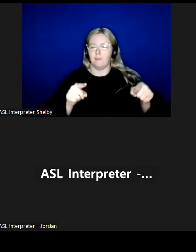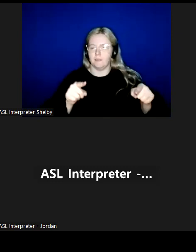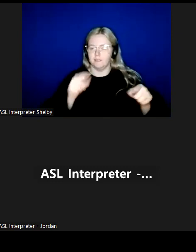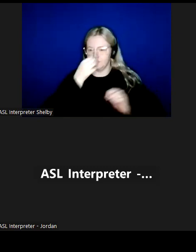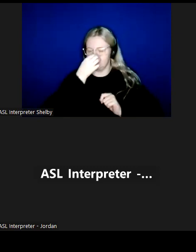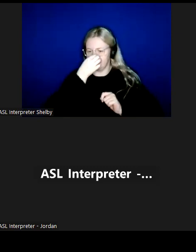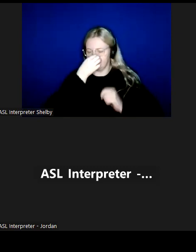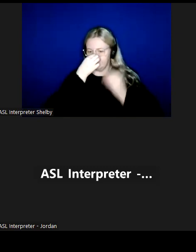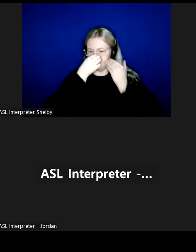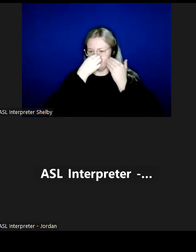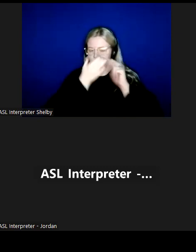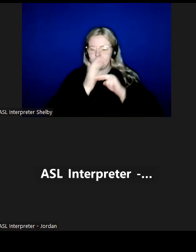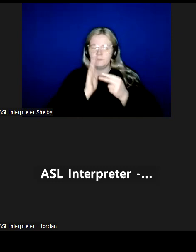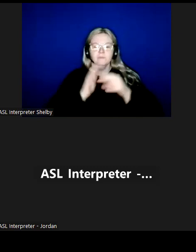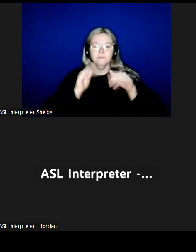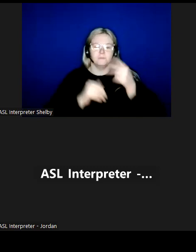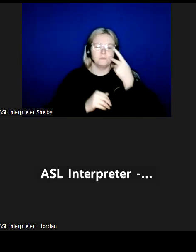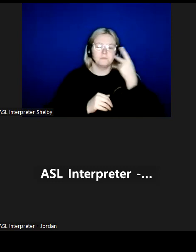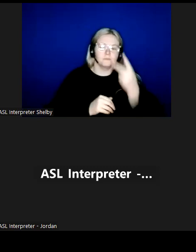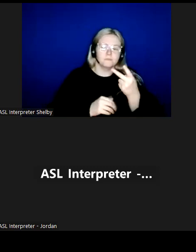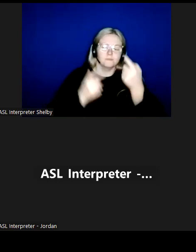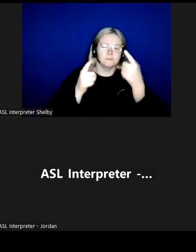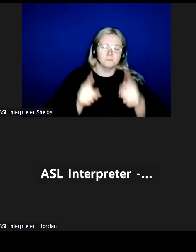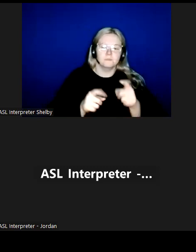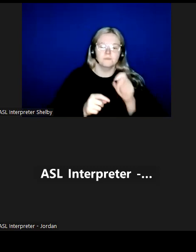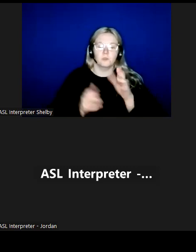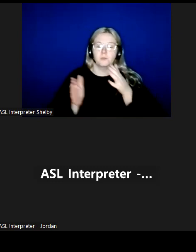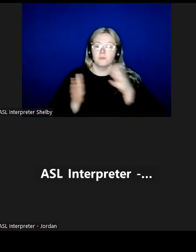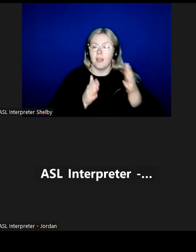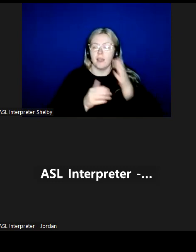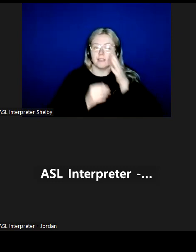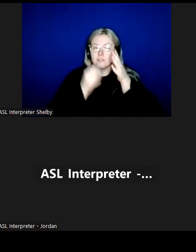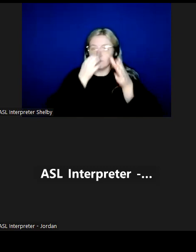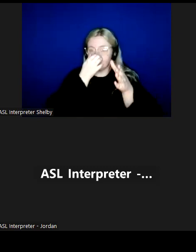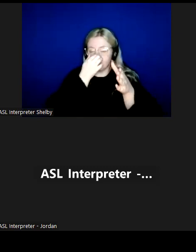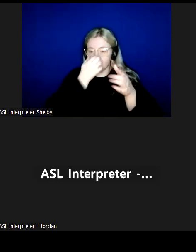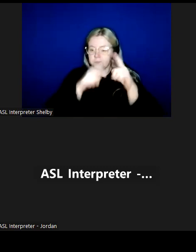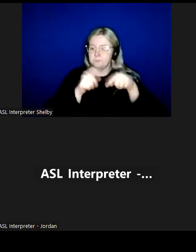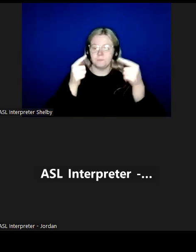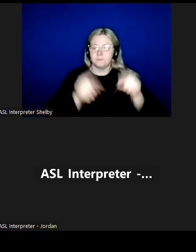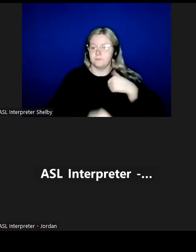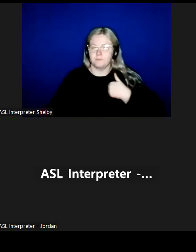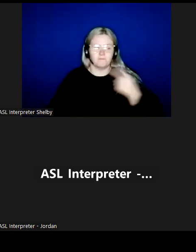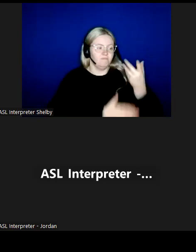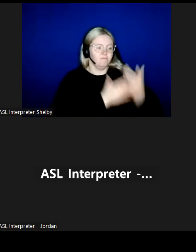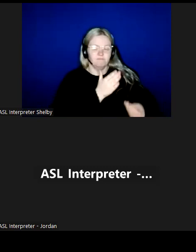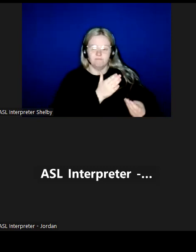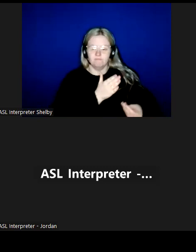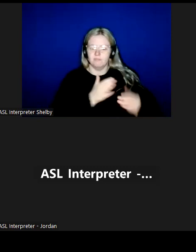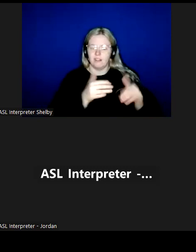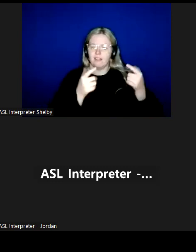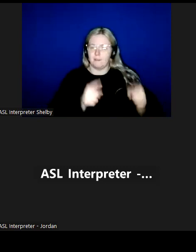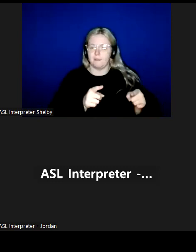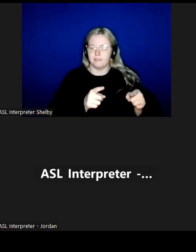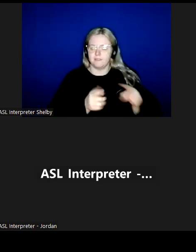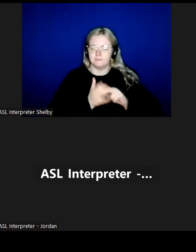of your life, or you didn't see those plans in a way that they weren't there. So, I